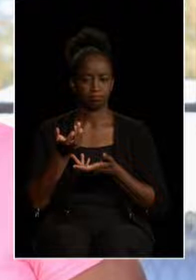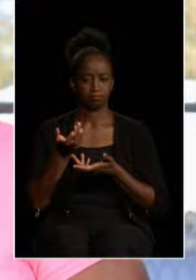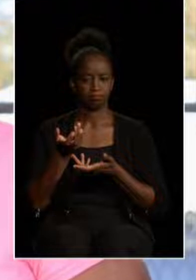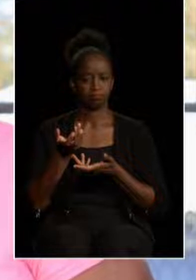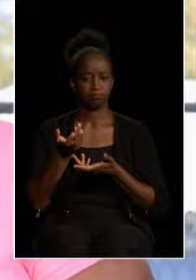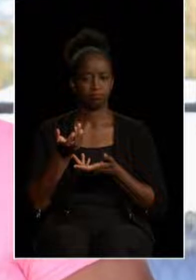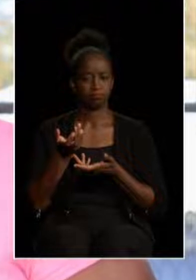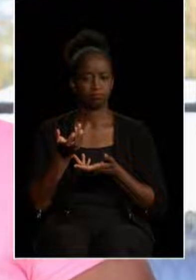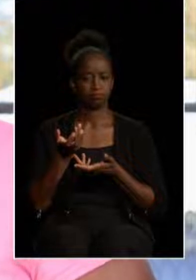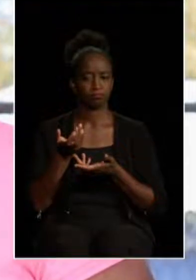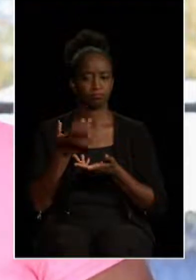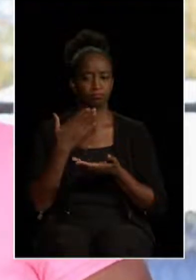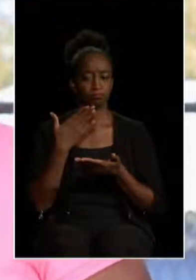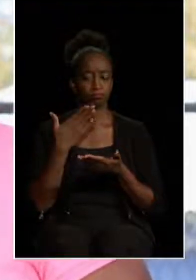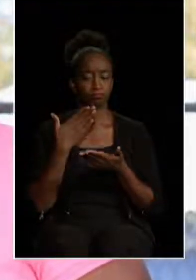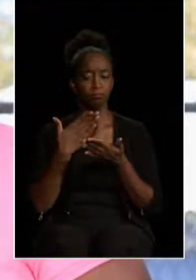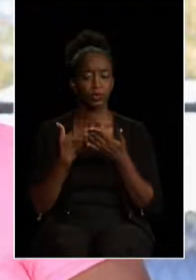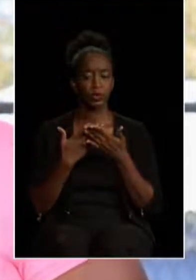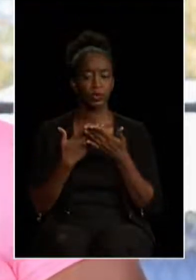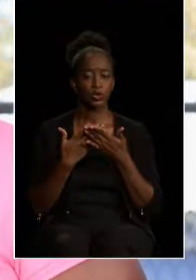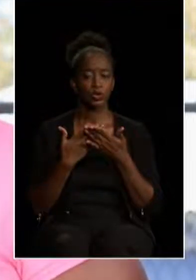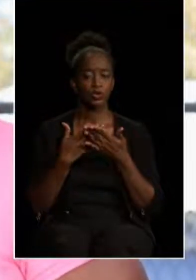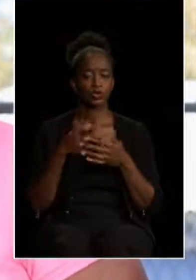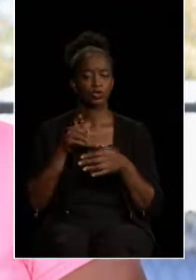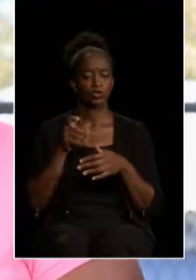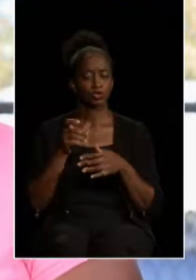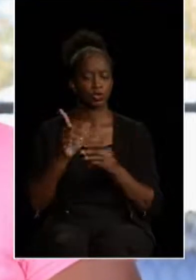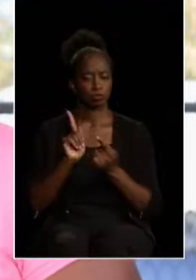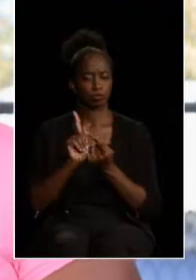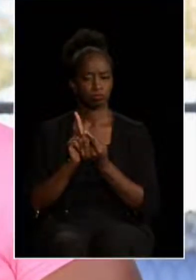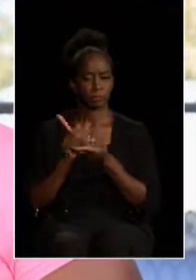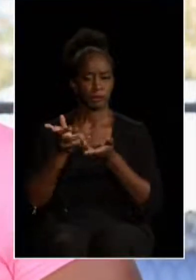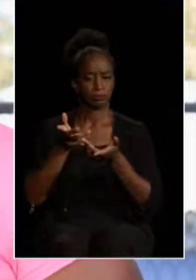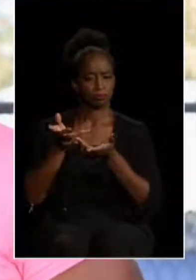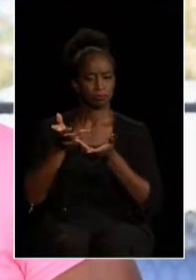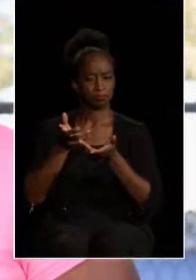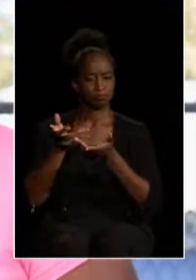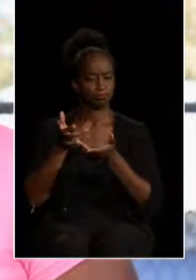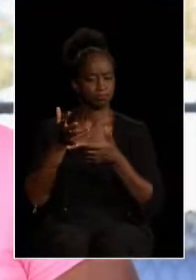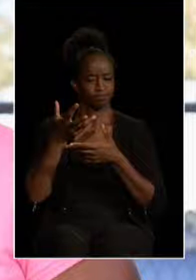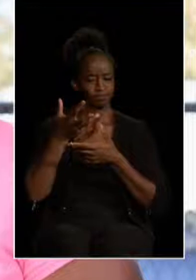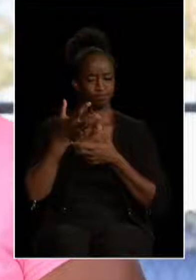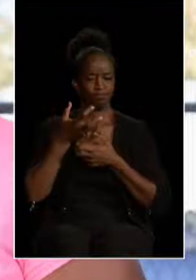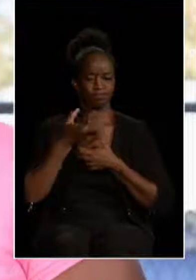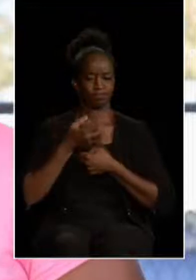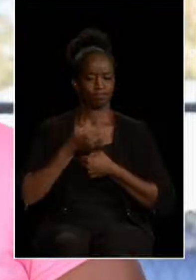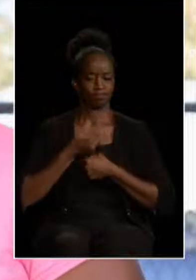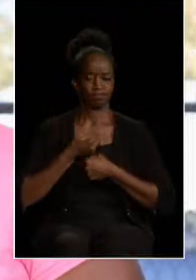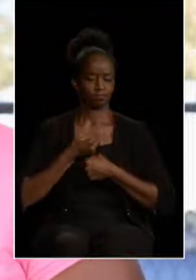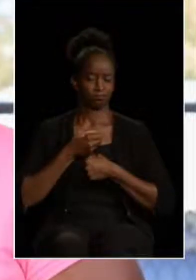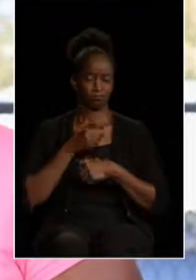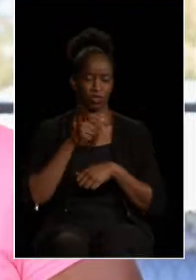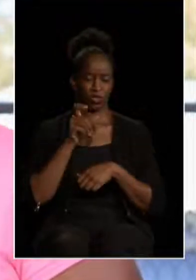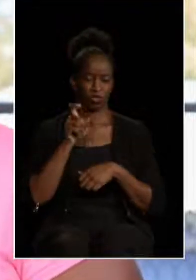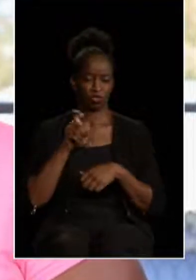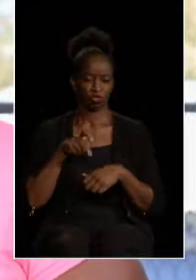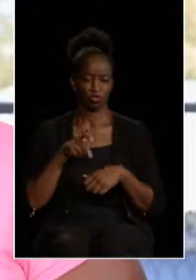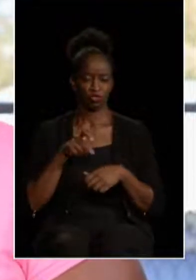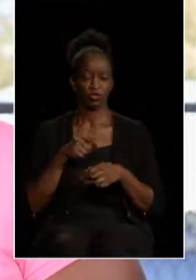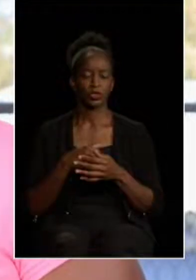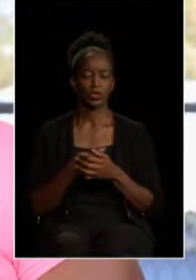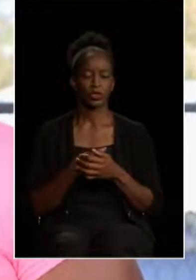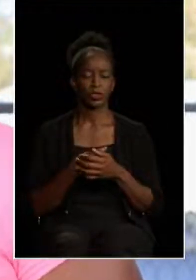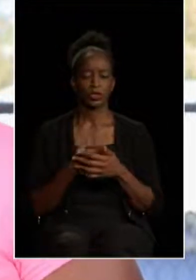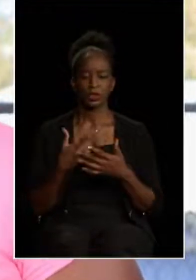you go and speak to somebody and not keep it all inside, because it really take a toll on you. It take a toll on me for sure. I